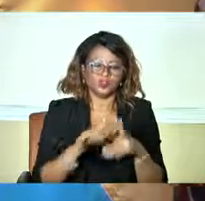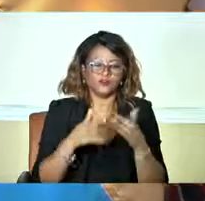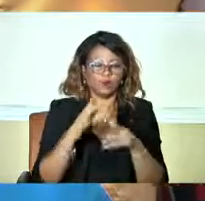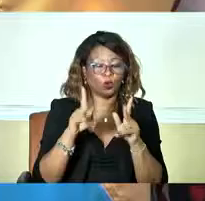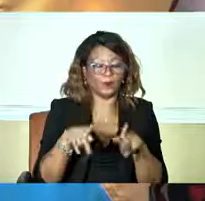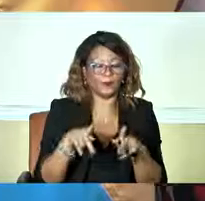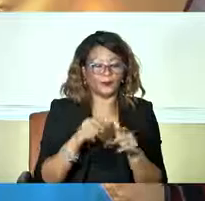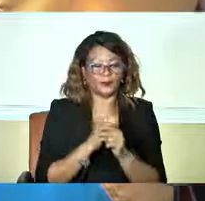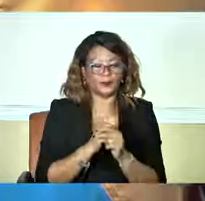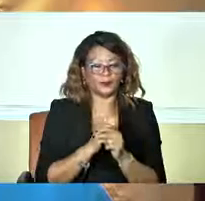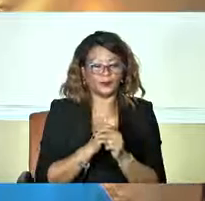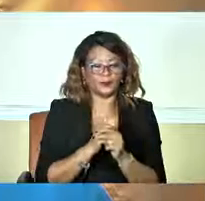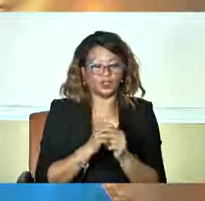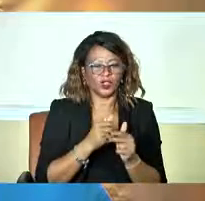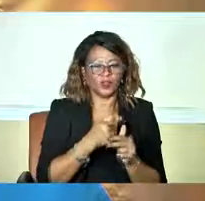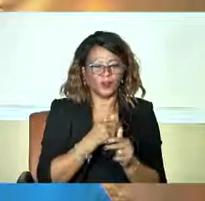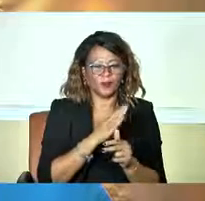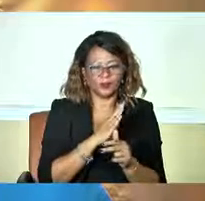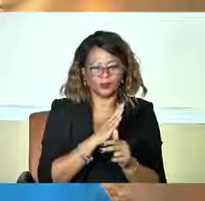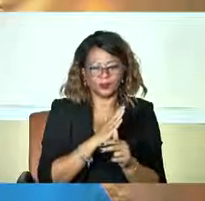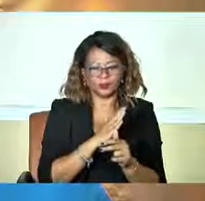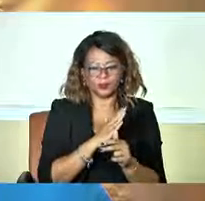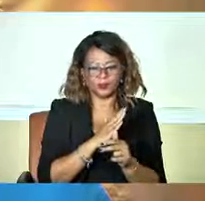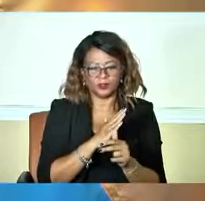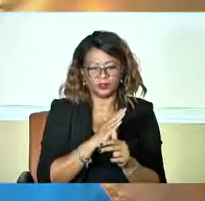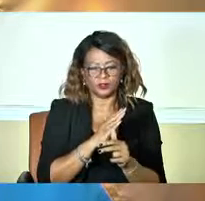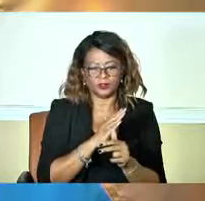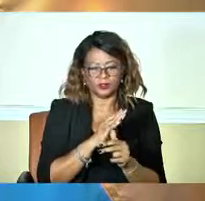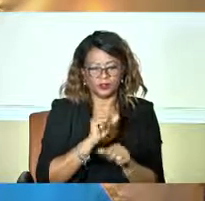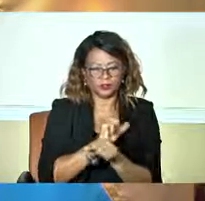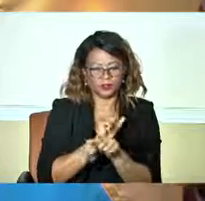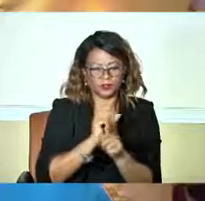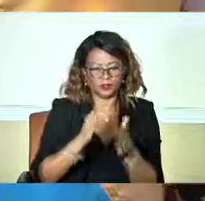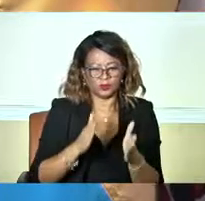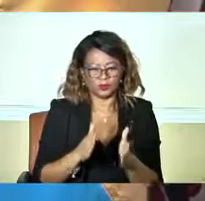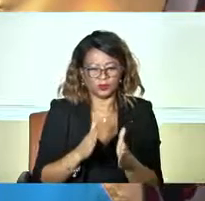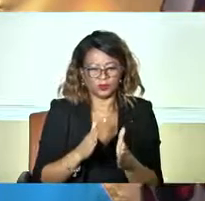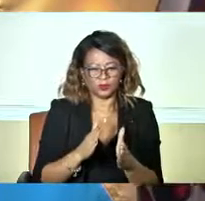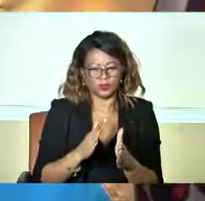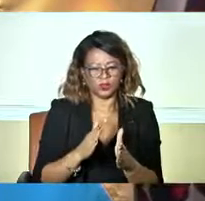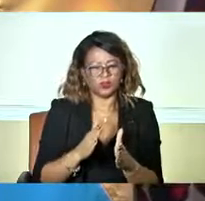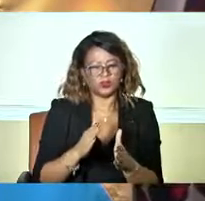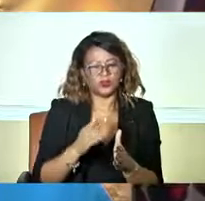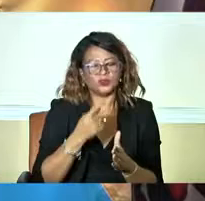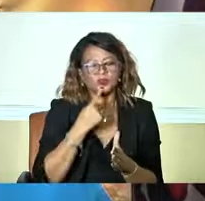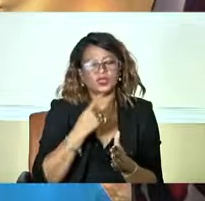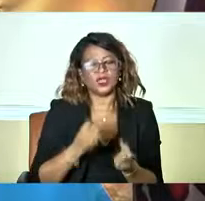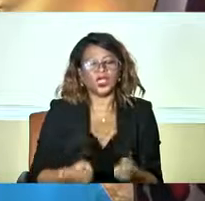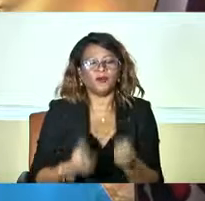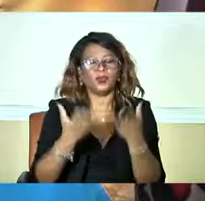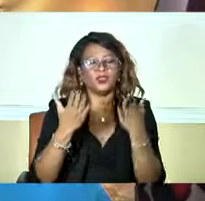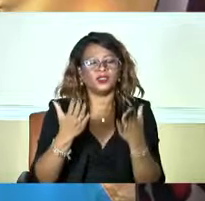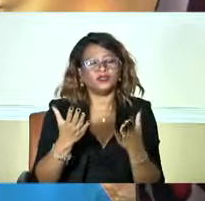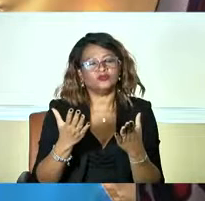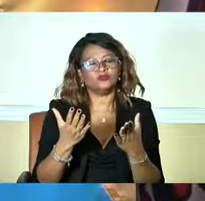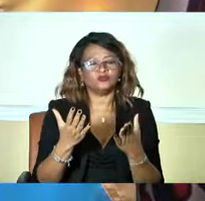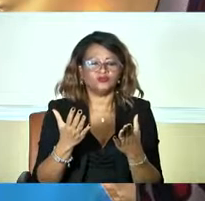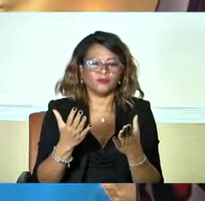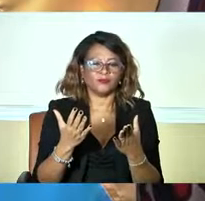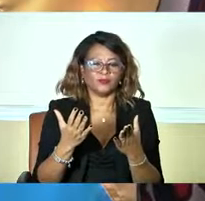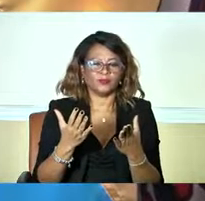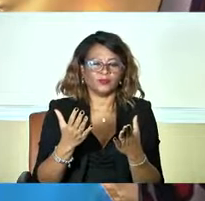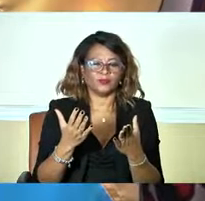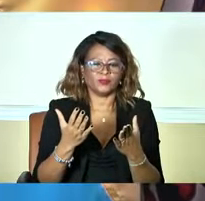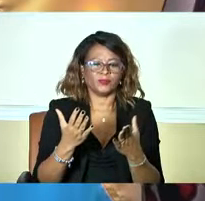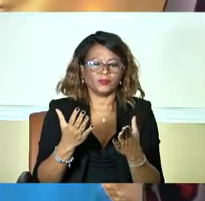to the Grand Lucine matter about the employment there. Can you say how many employees? I mean, there was a